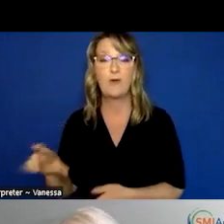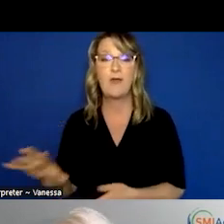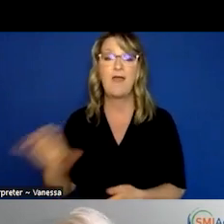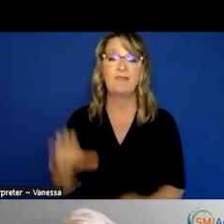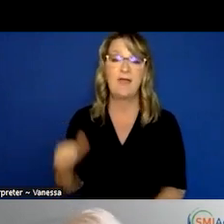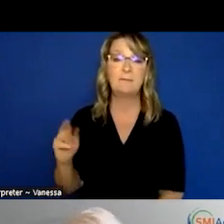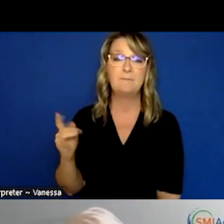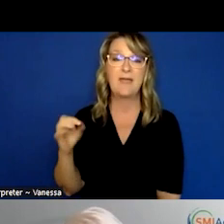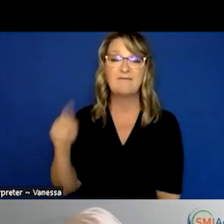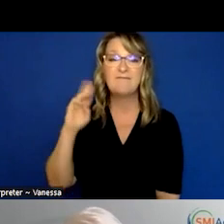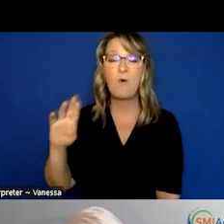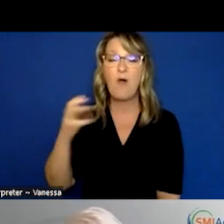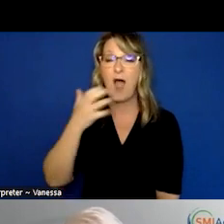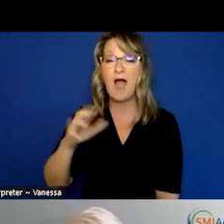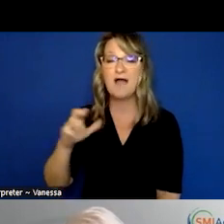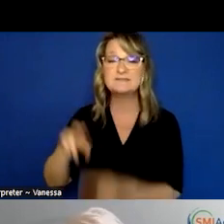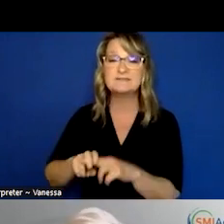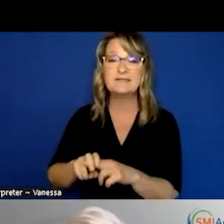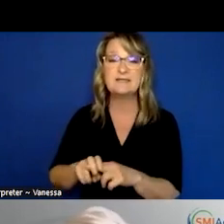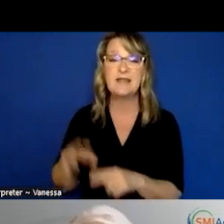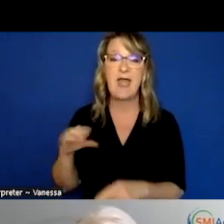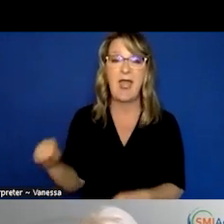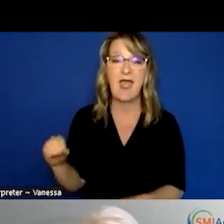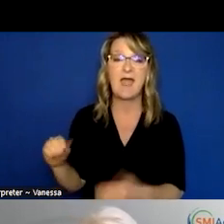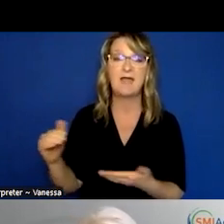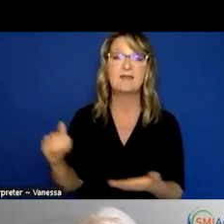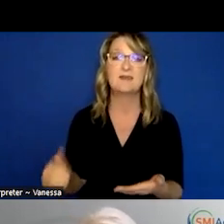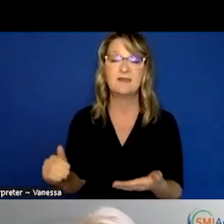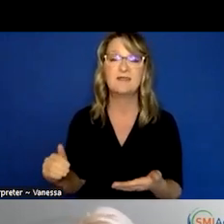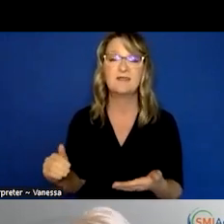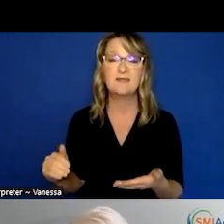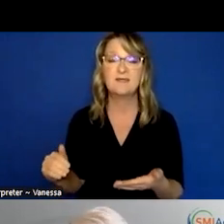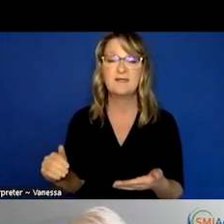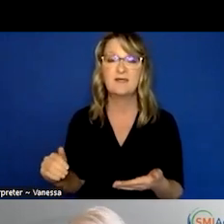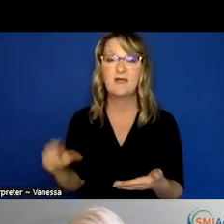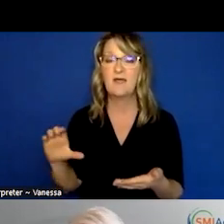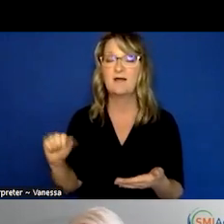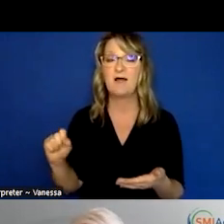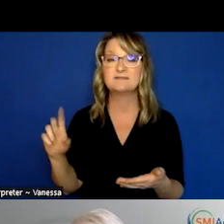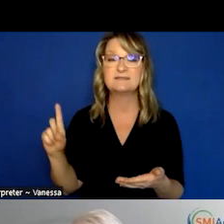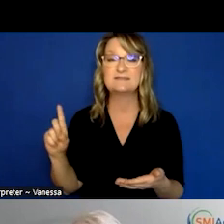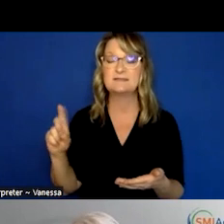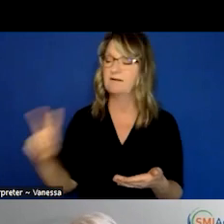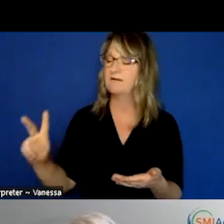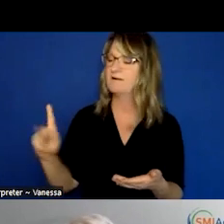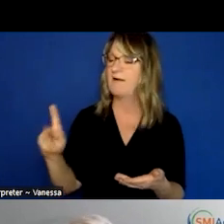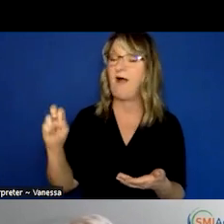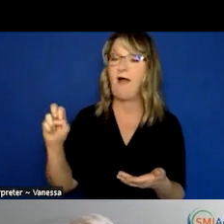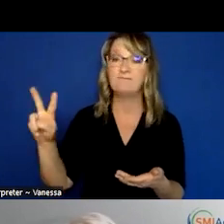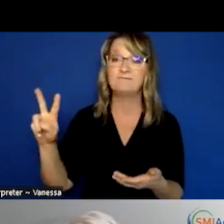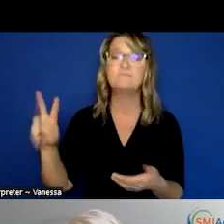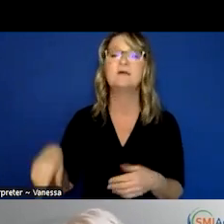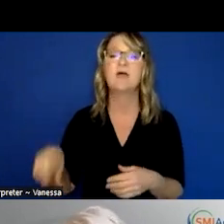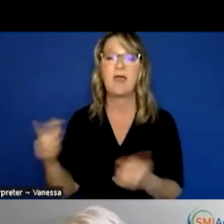for visualizing the lived experience, but also sharing today, and Kav Sadihi. And then I want to tell you, we got 2 weeks